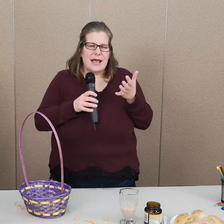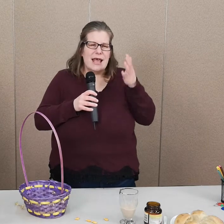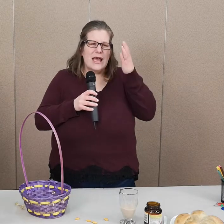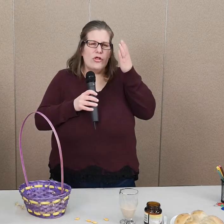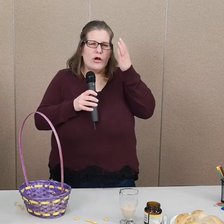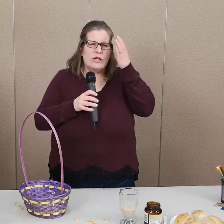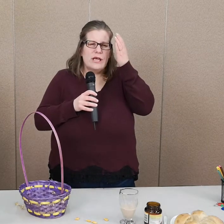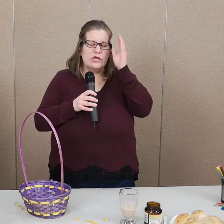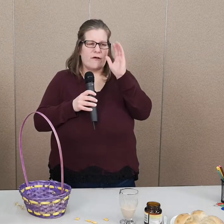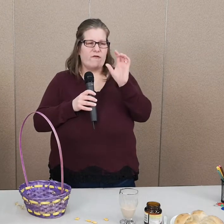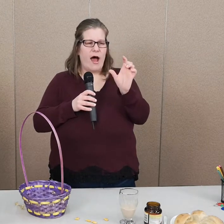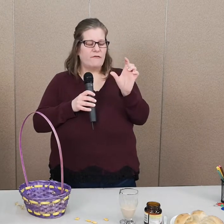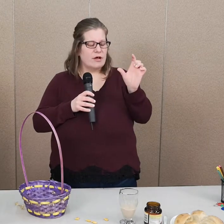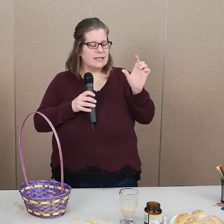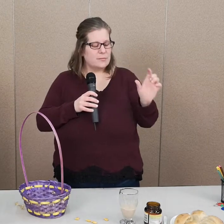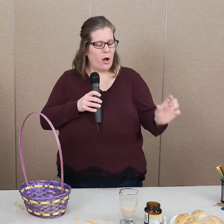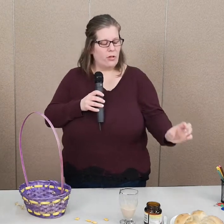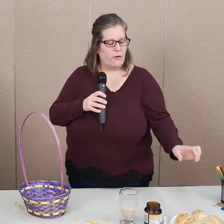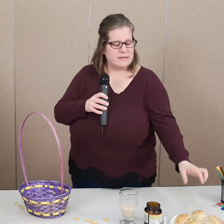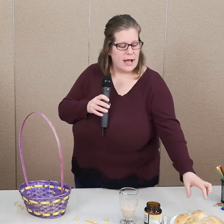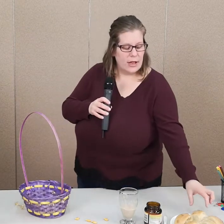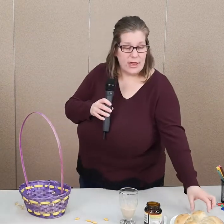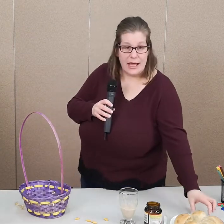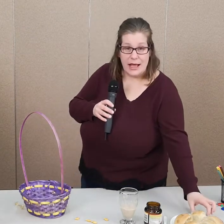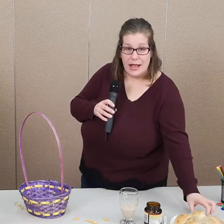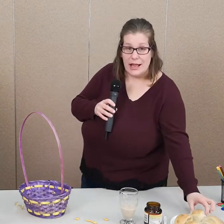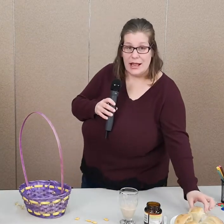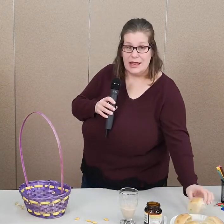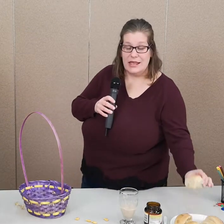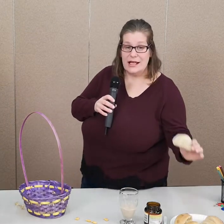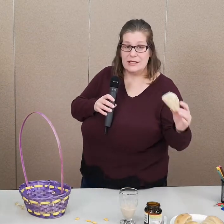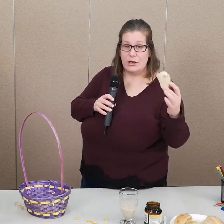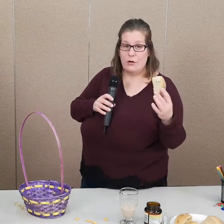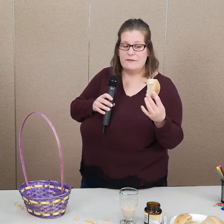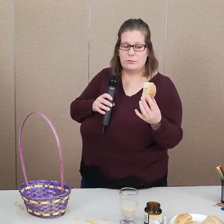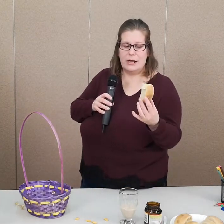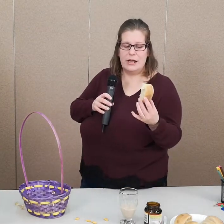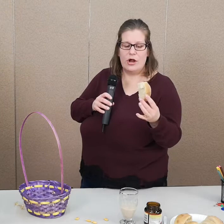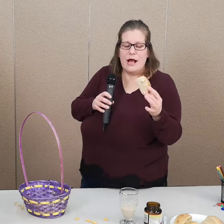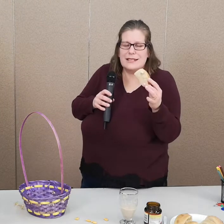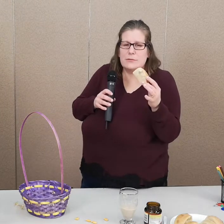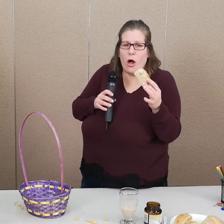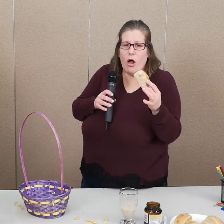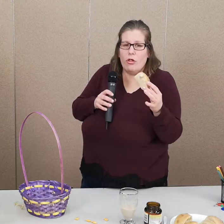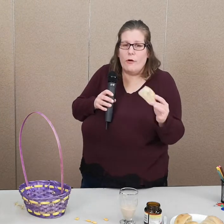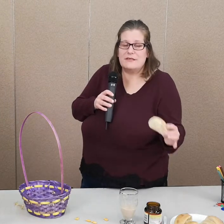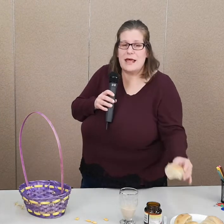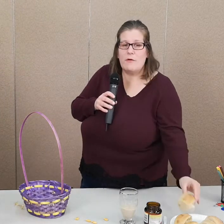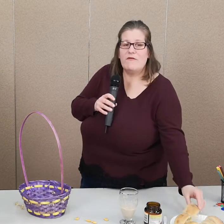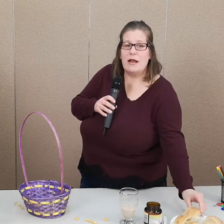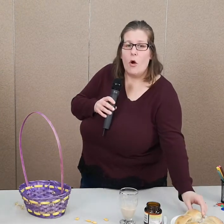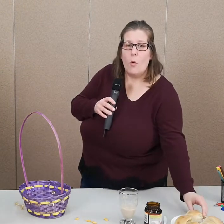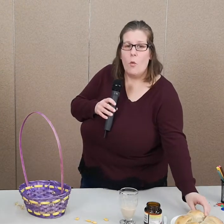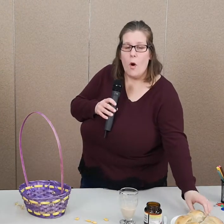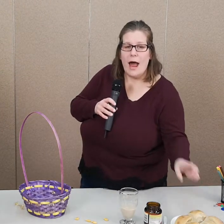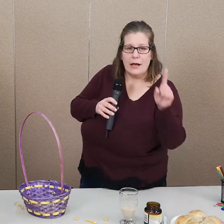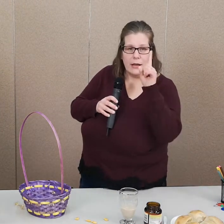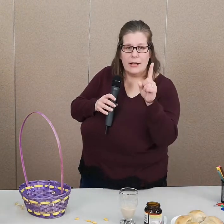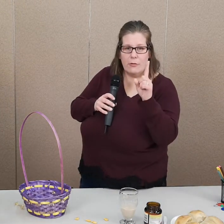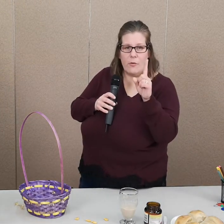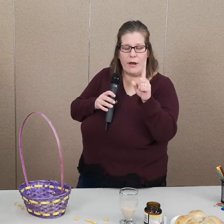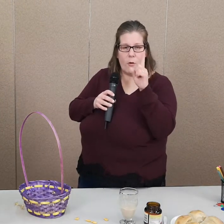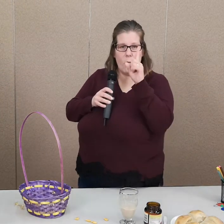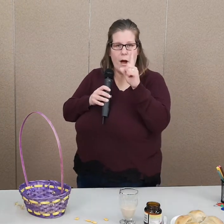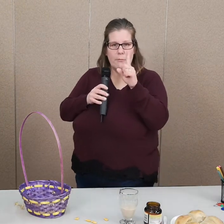that... He took 5 small loaves, like these loaves right here. Small loaves that would feed